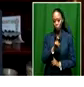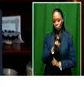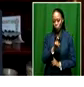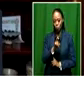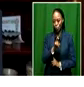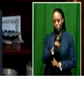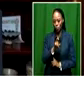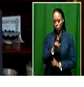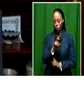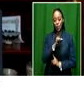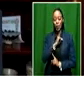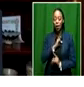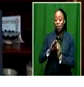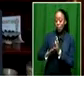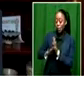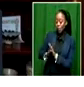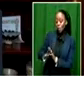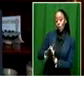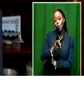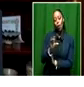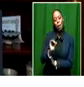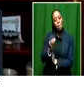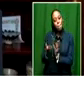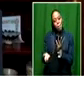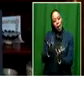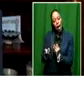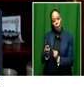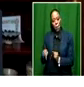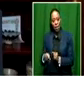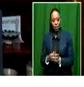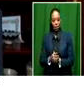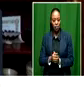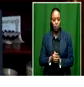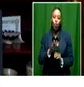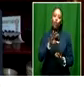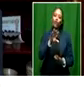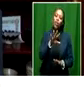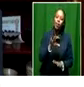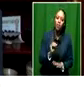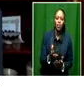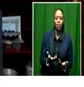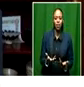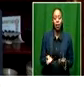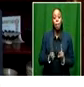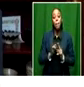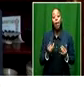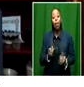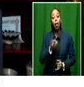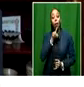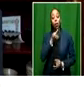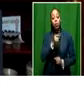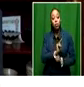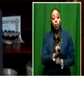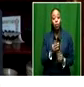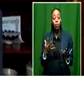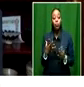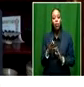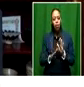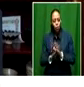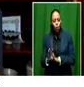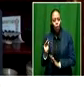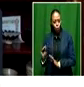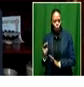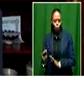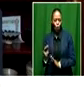we should have improved 100-fold or 50-fold. But what I'm saying is that there is